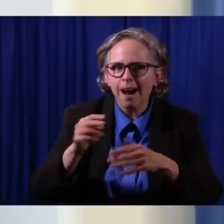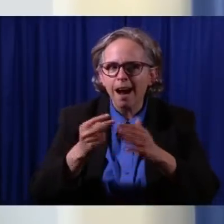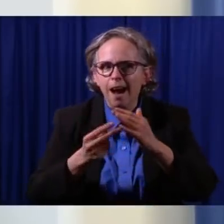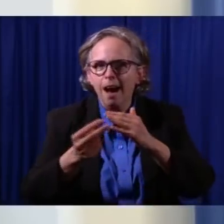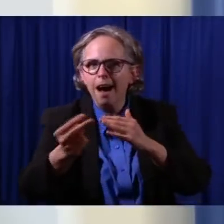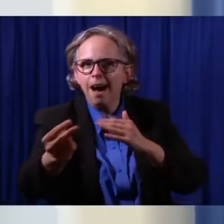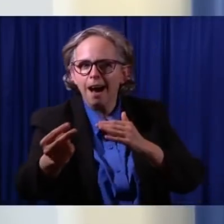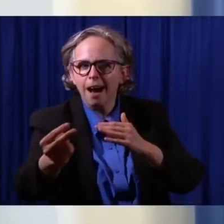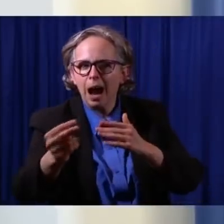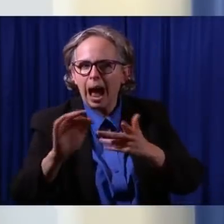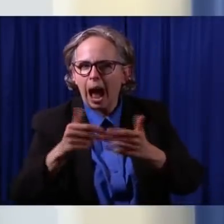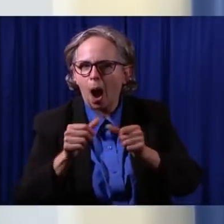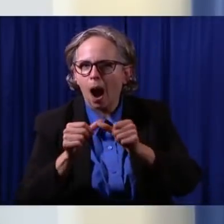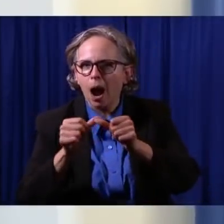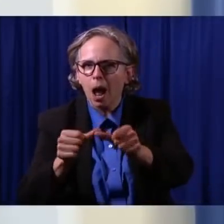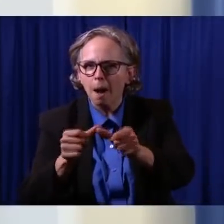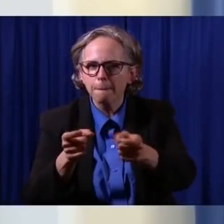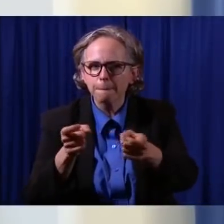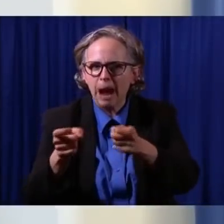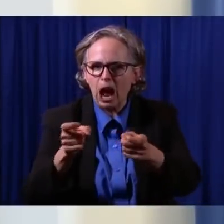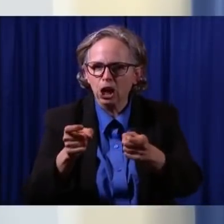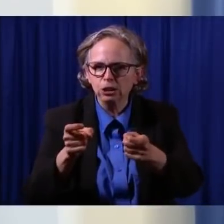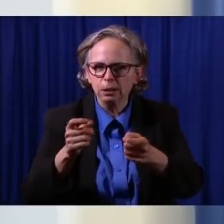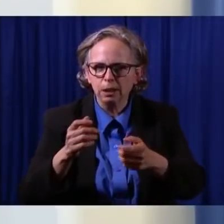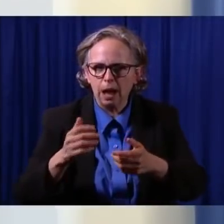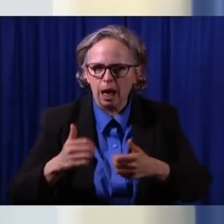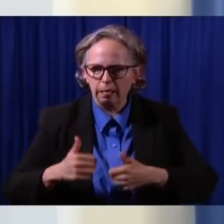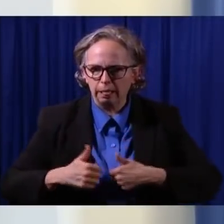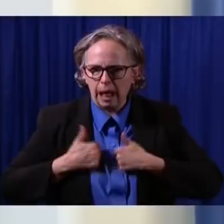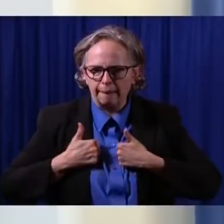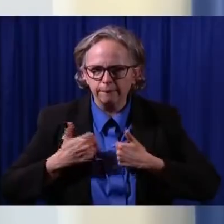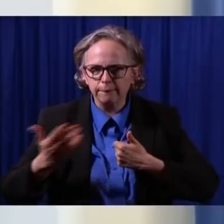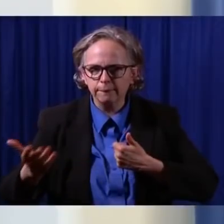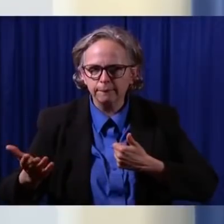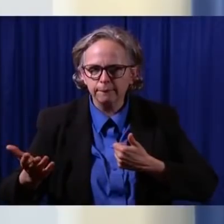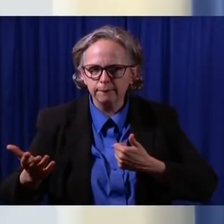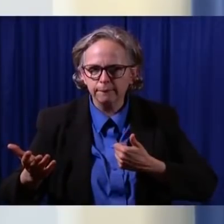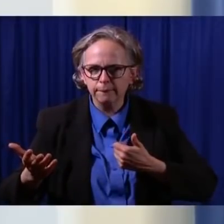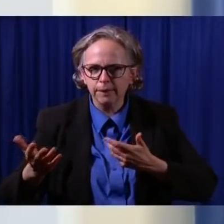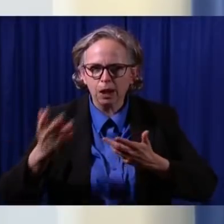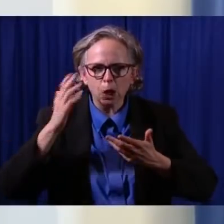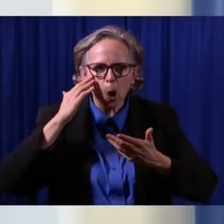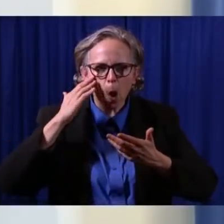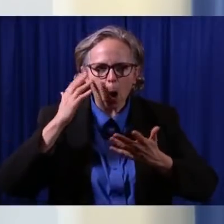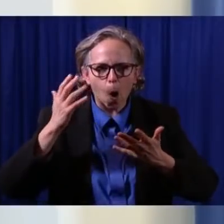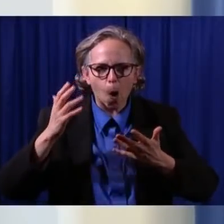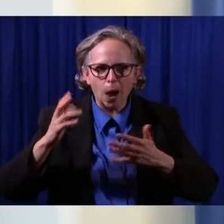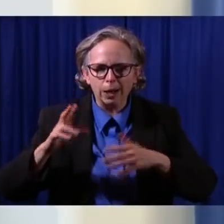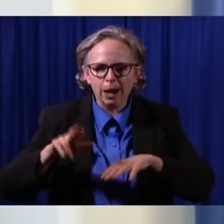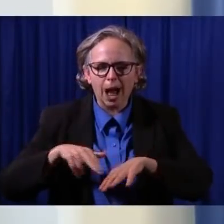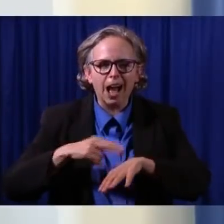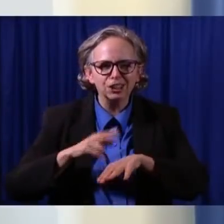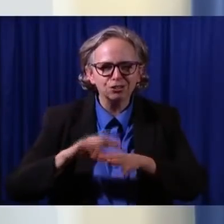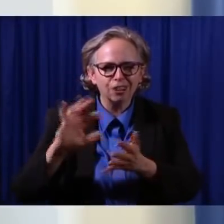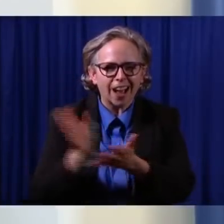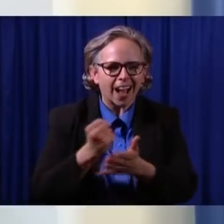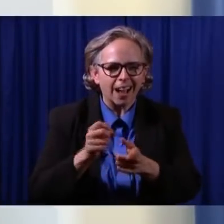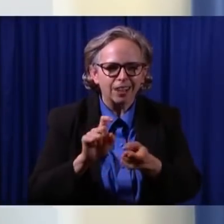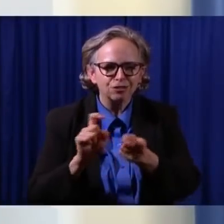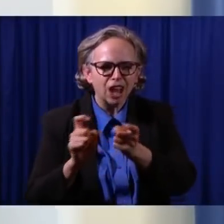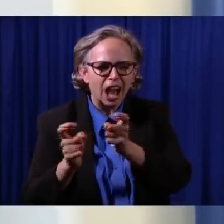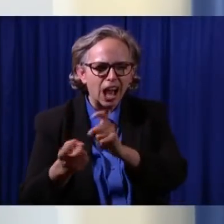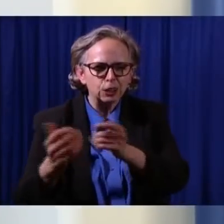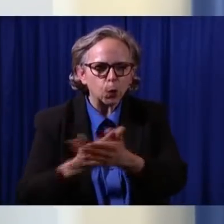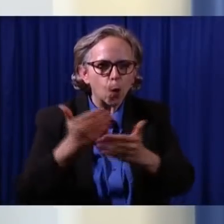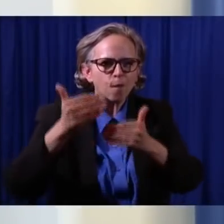it. So I think there is a natural sort of shift that is occurring here that makes it